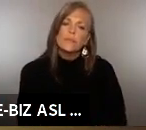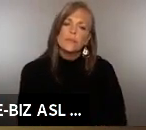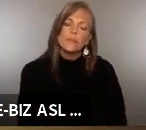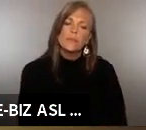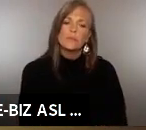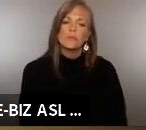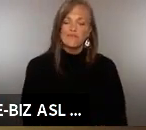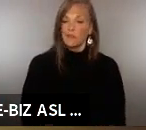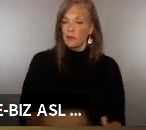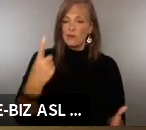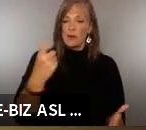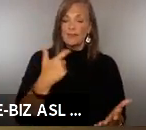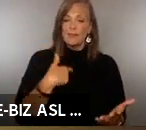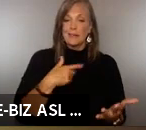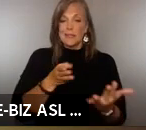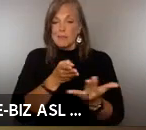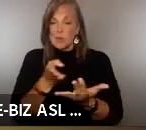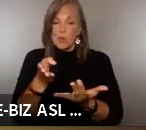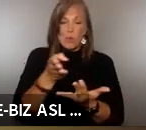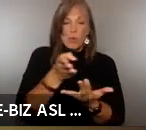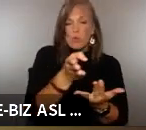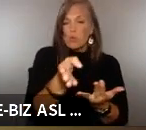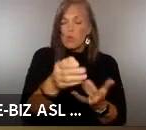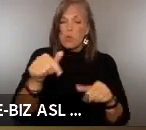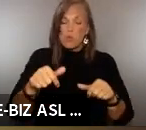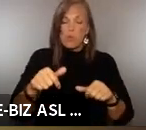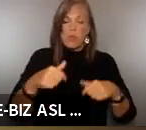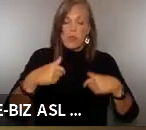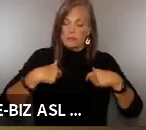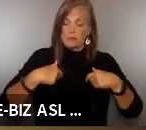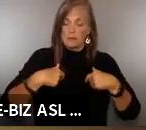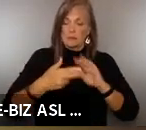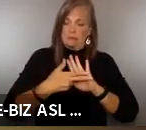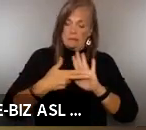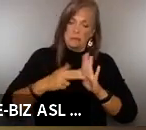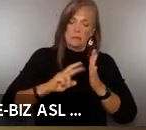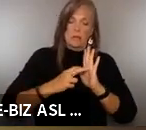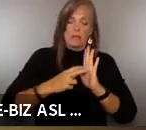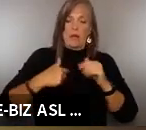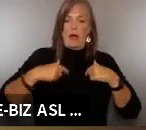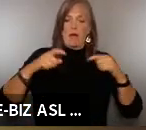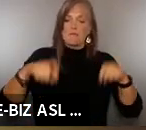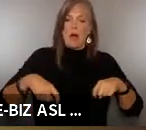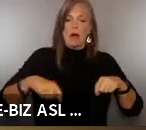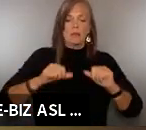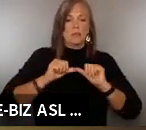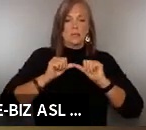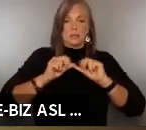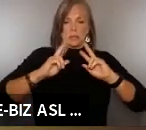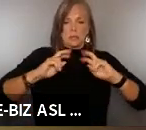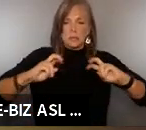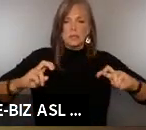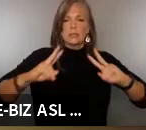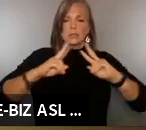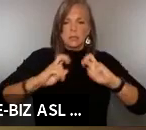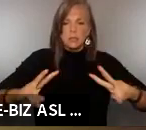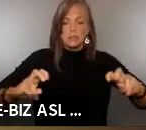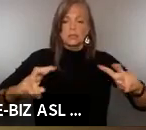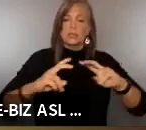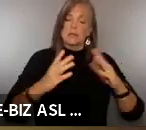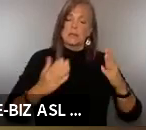navigating this condition requires constant self-observation, maybe it's an advantage. Yeah, maybe it's an advantage for people on the